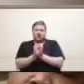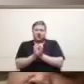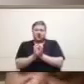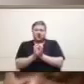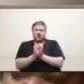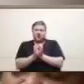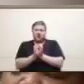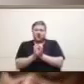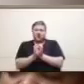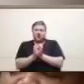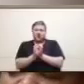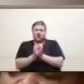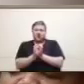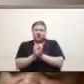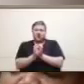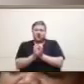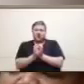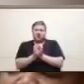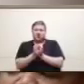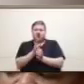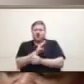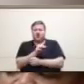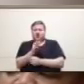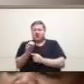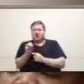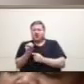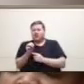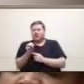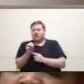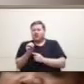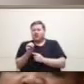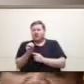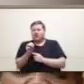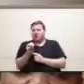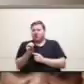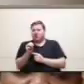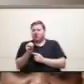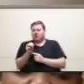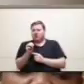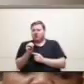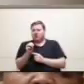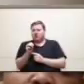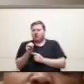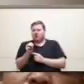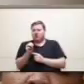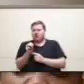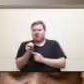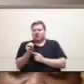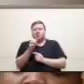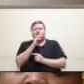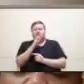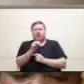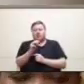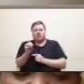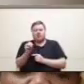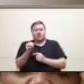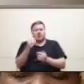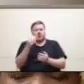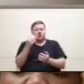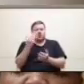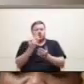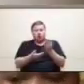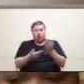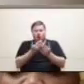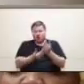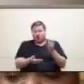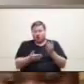the charges against him. And there was a special council meeting on the 18th of July informing council that